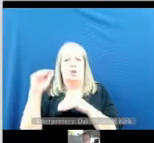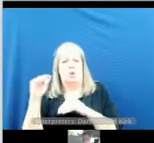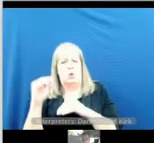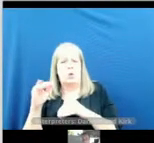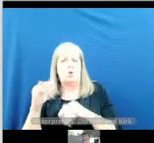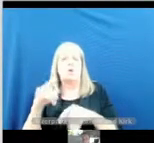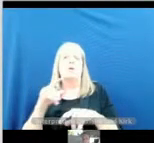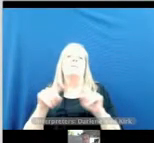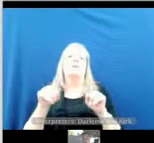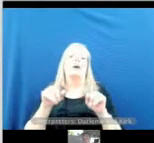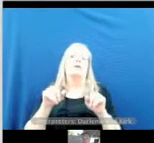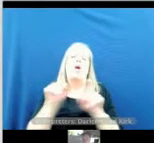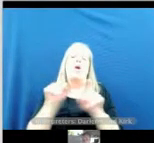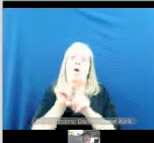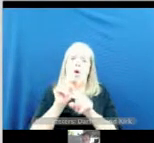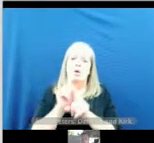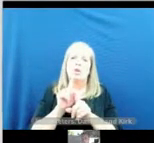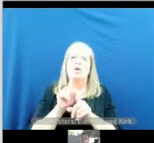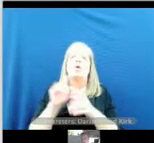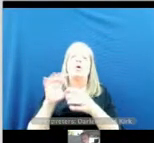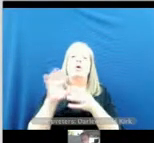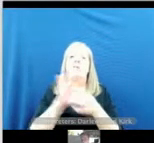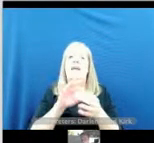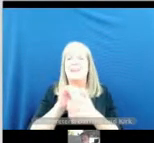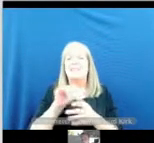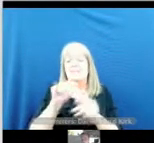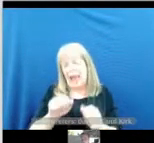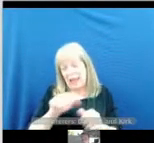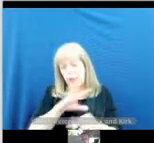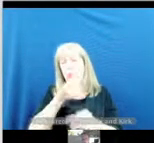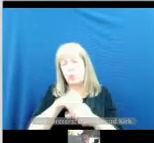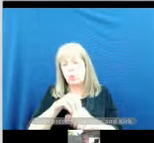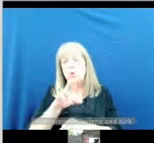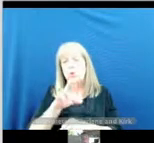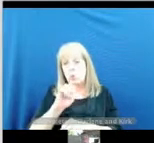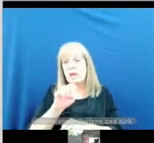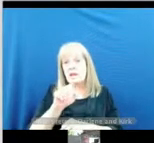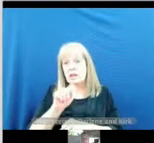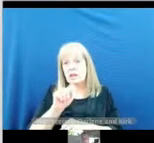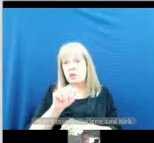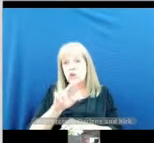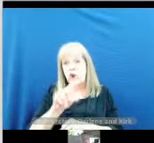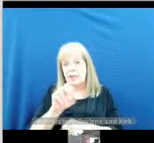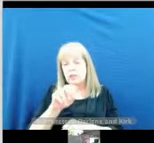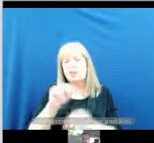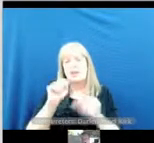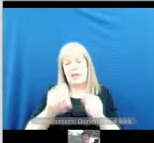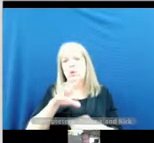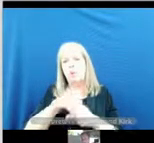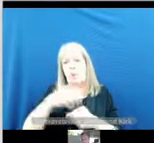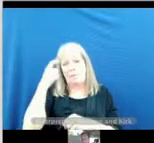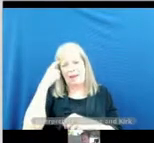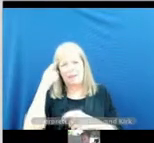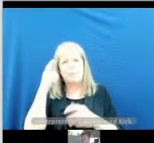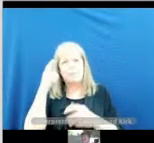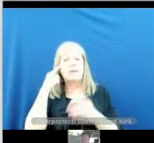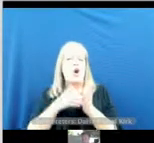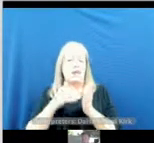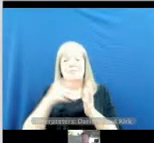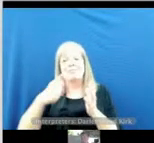also referred to in terms of retardation, in terms of mental retardation, because oftentimes students with CHARD are